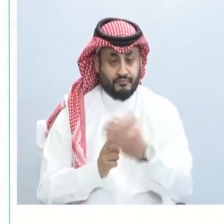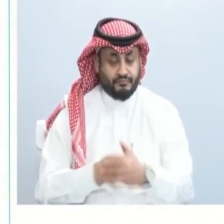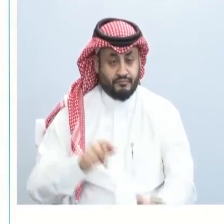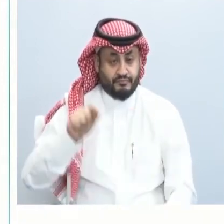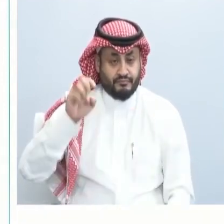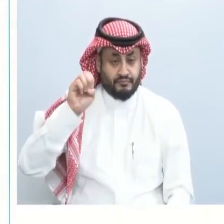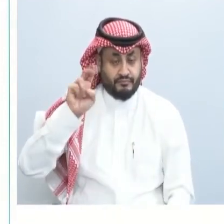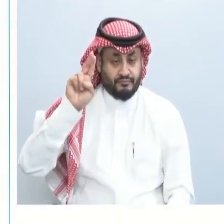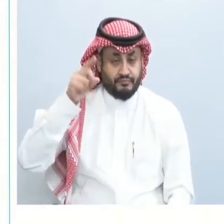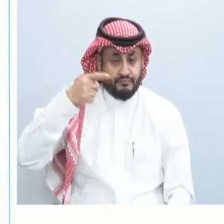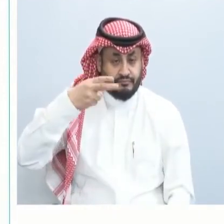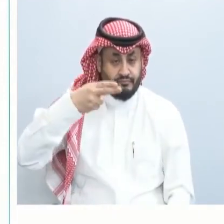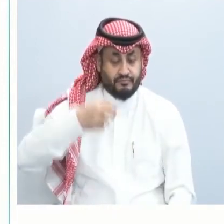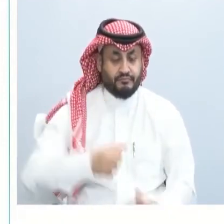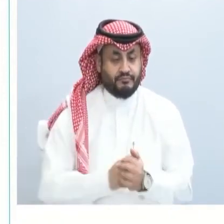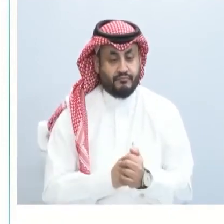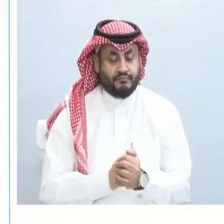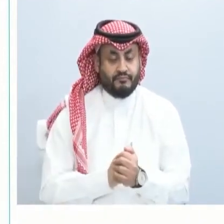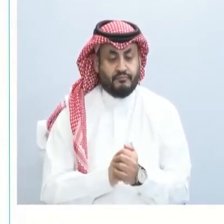tough. Tough.